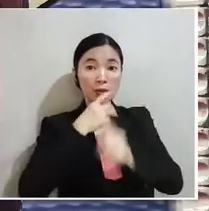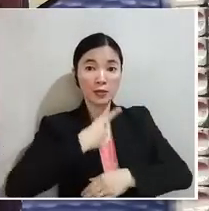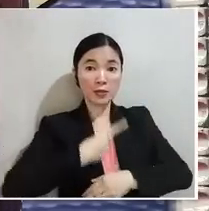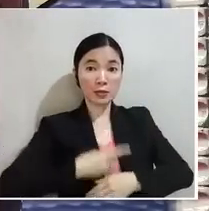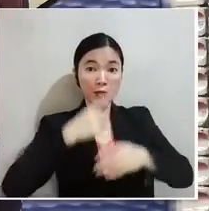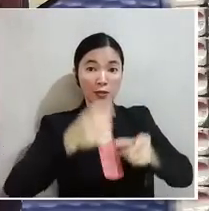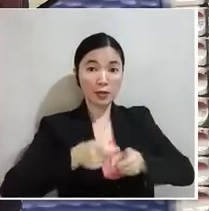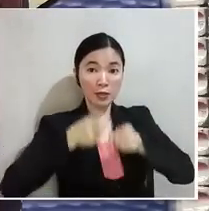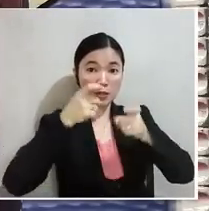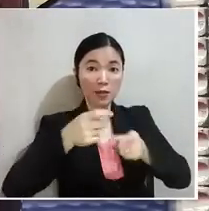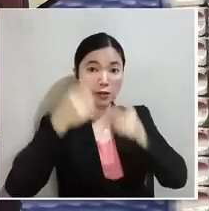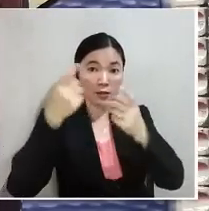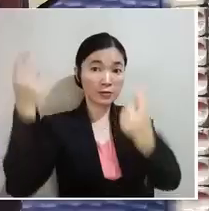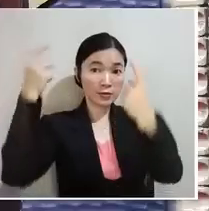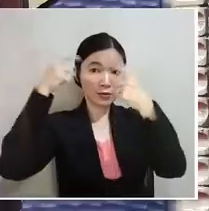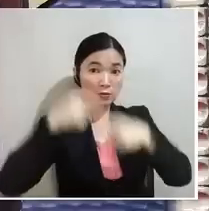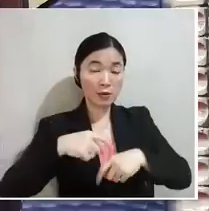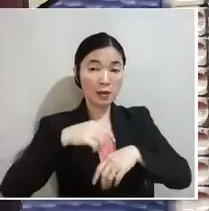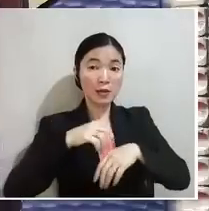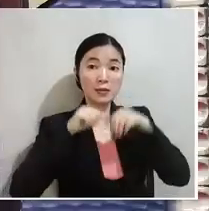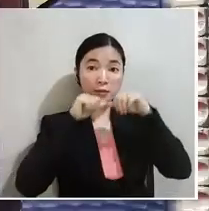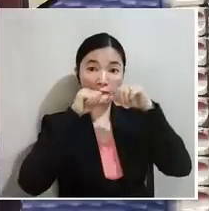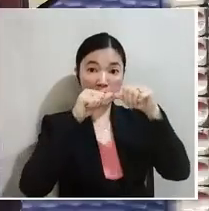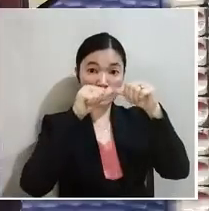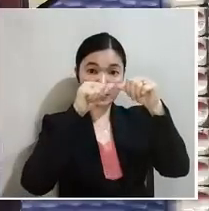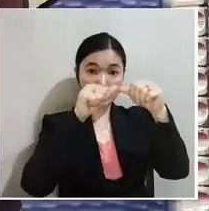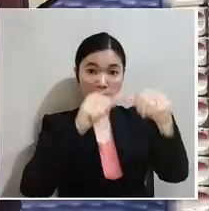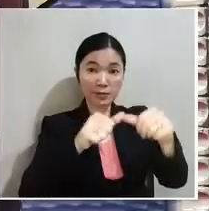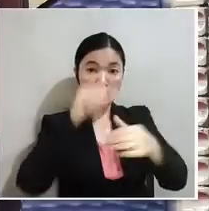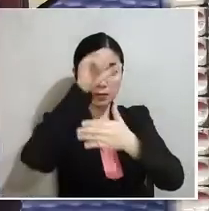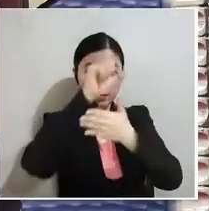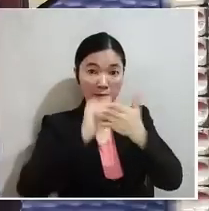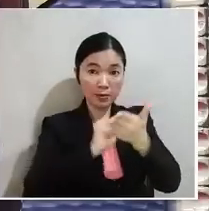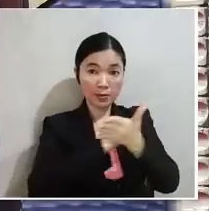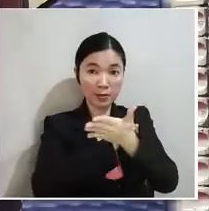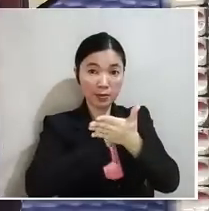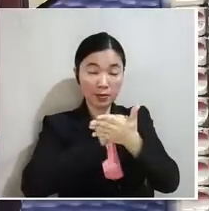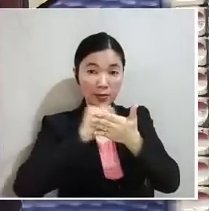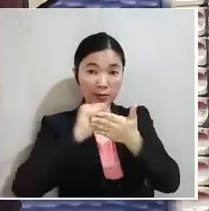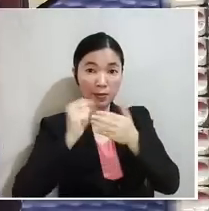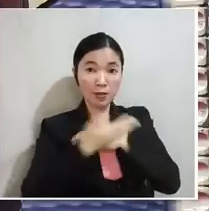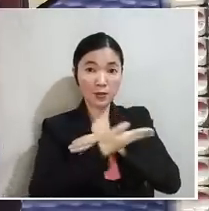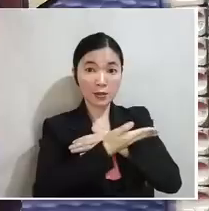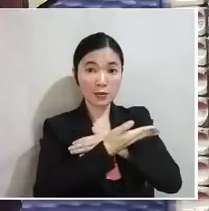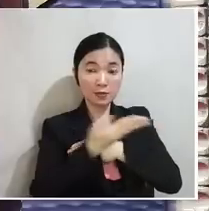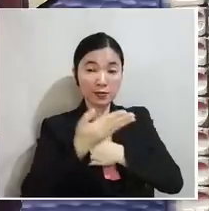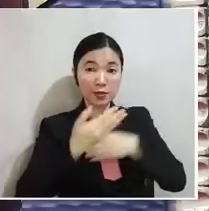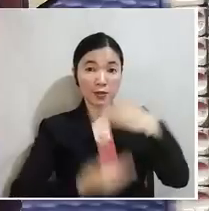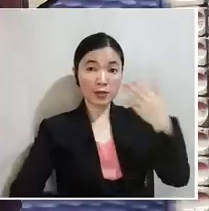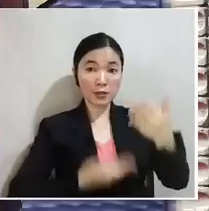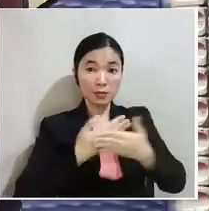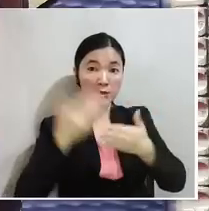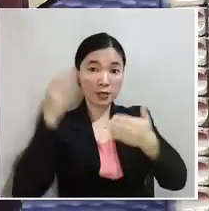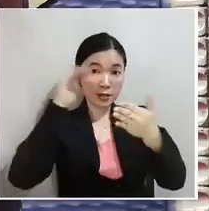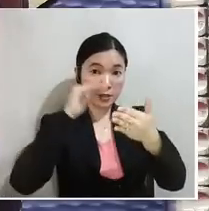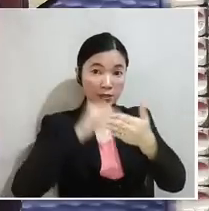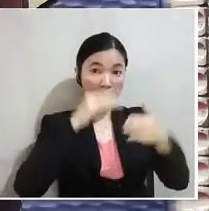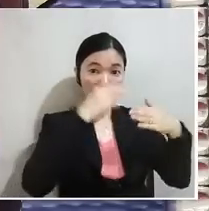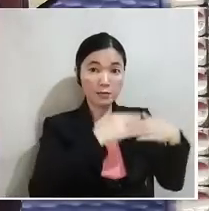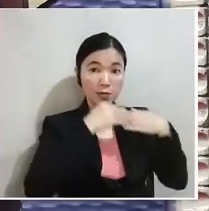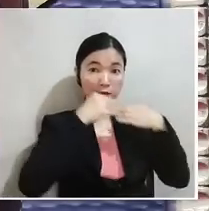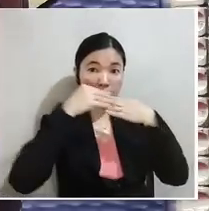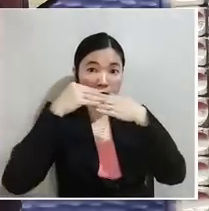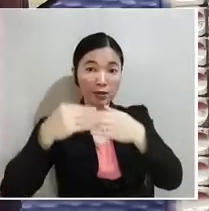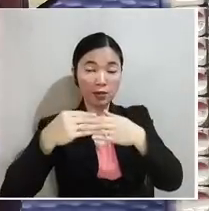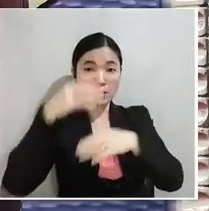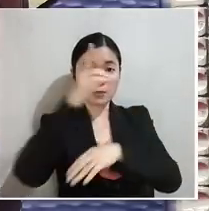come, that persevering in the sacraments of their rebirth, they may be led by Lenten